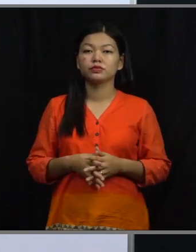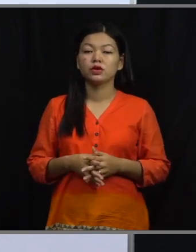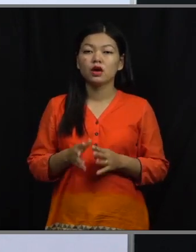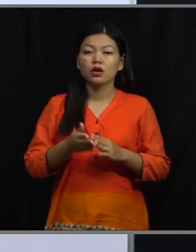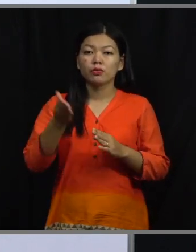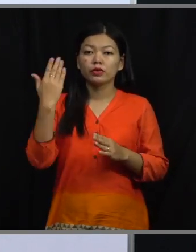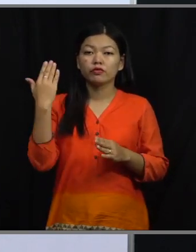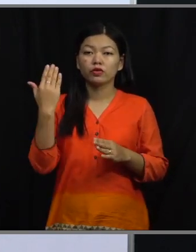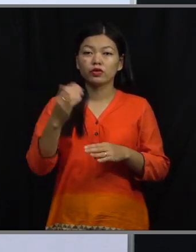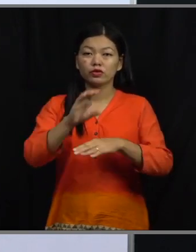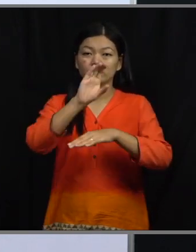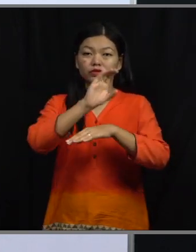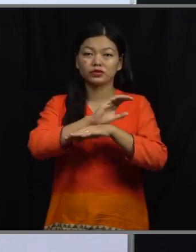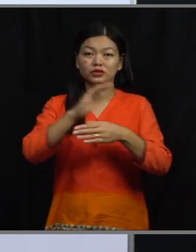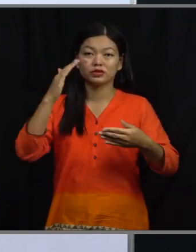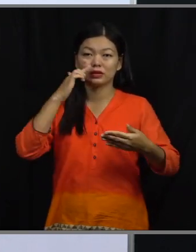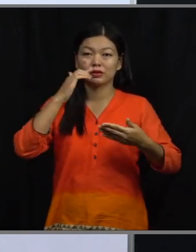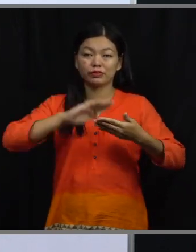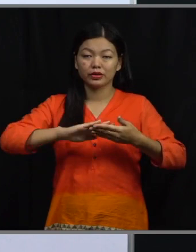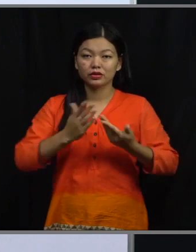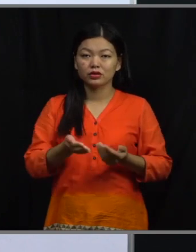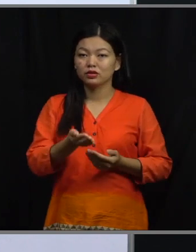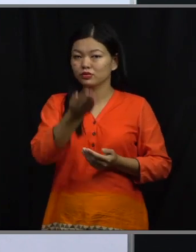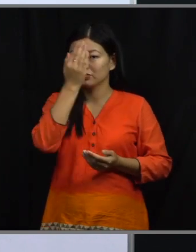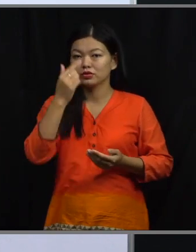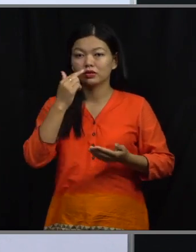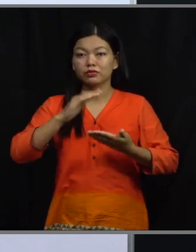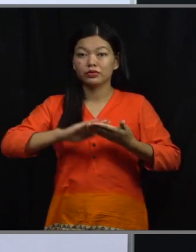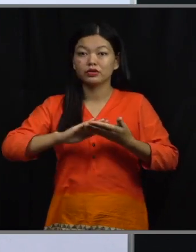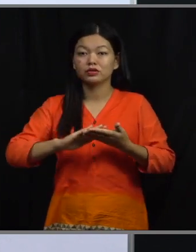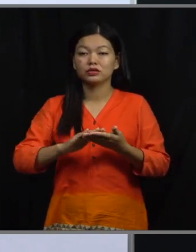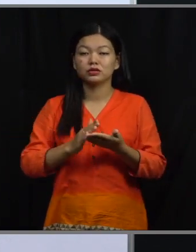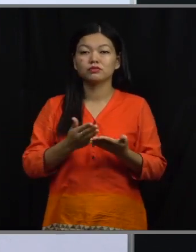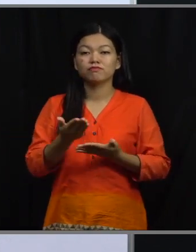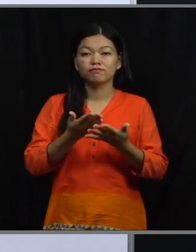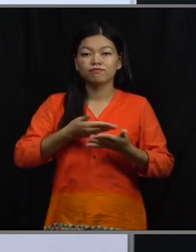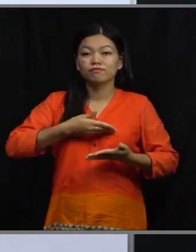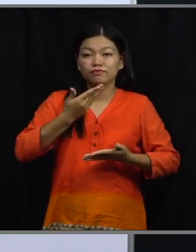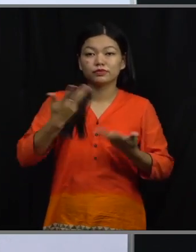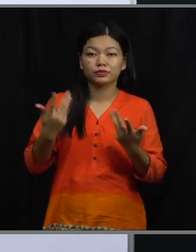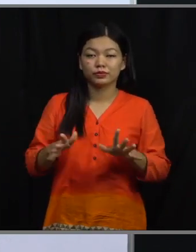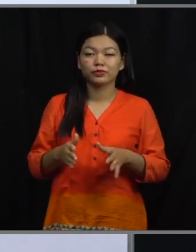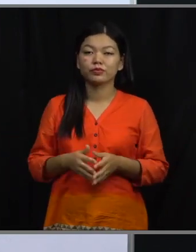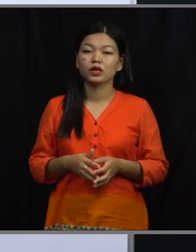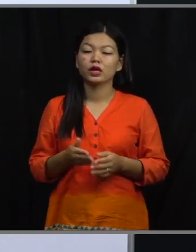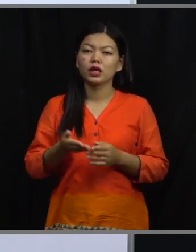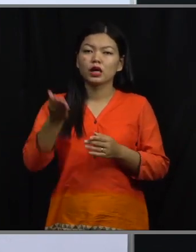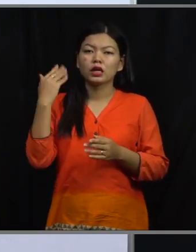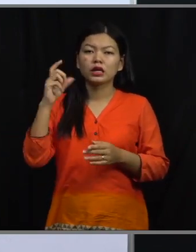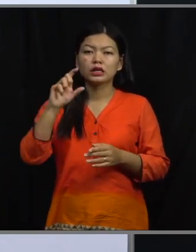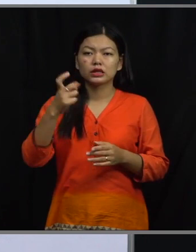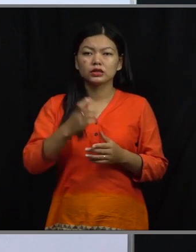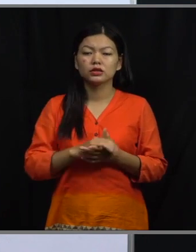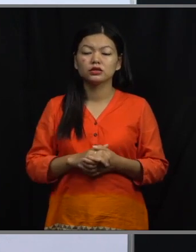Christians and also about the Muslims. And in the last class, I have also give a short